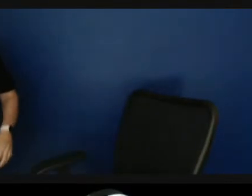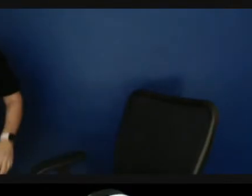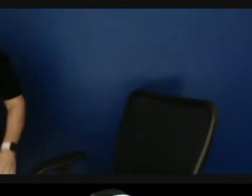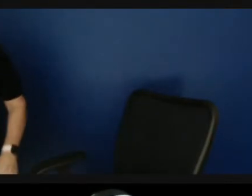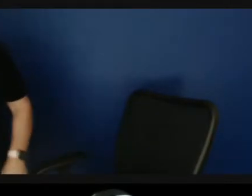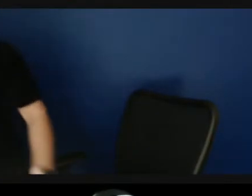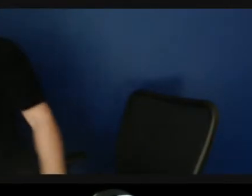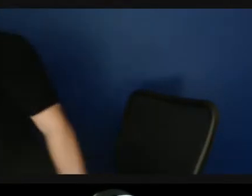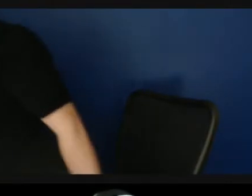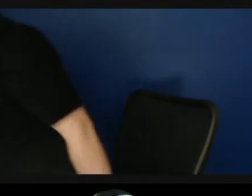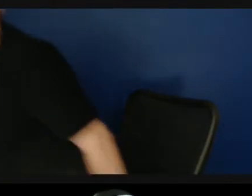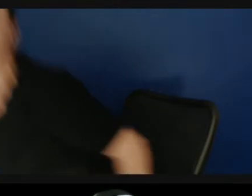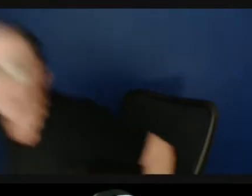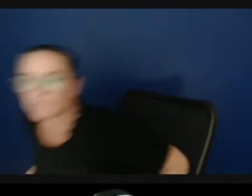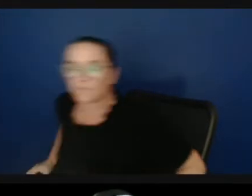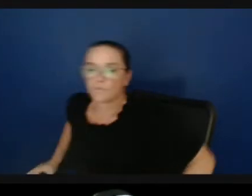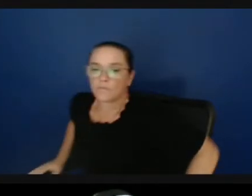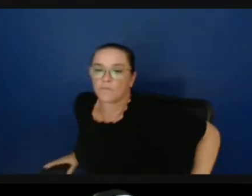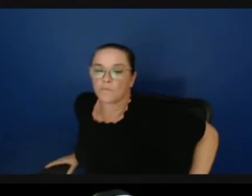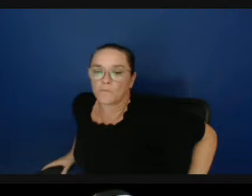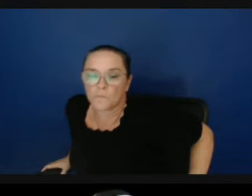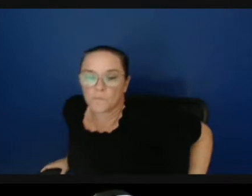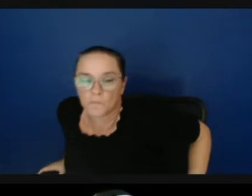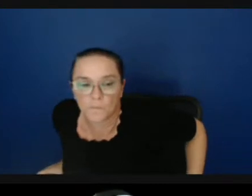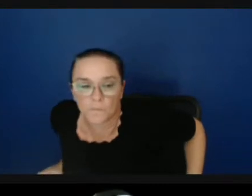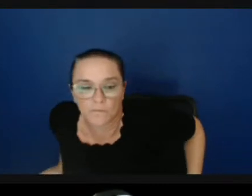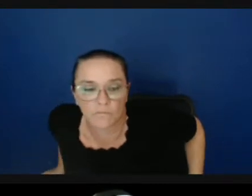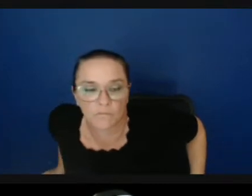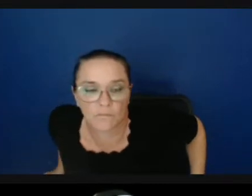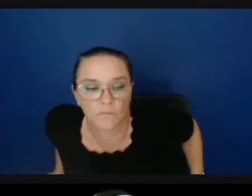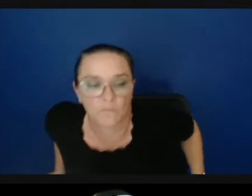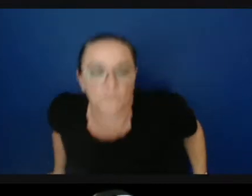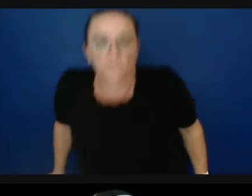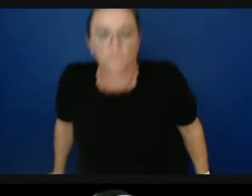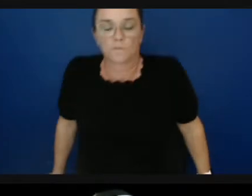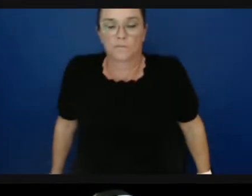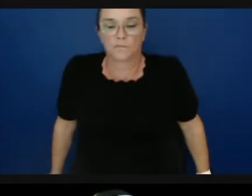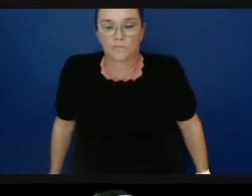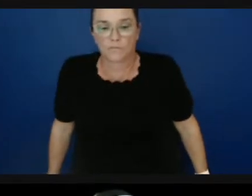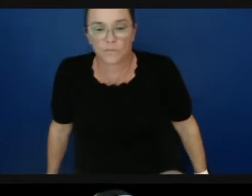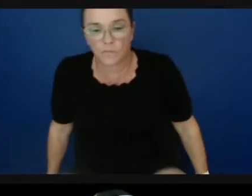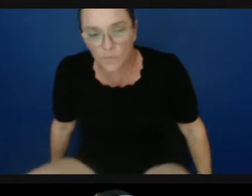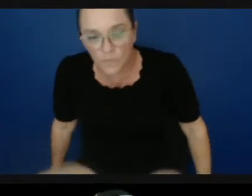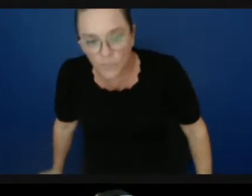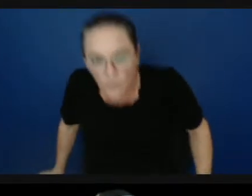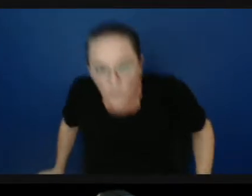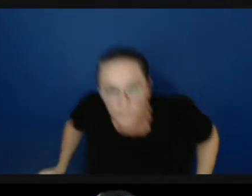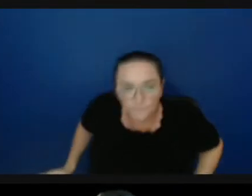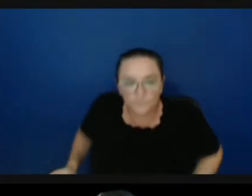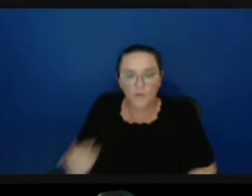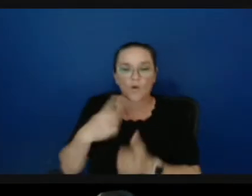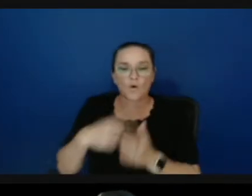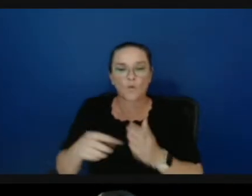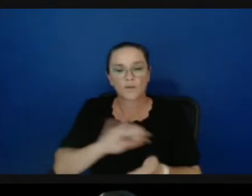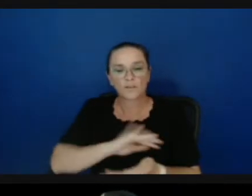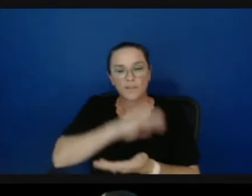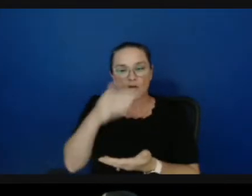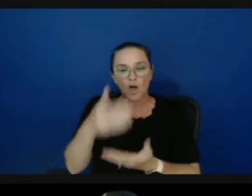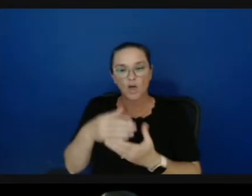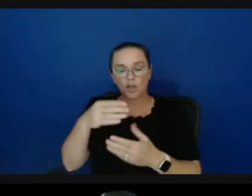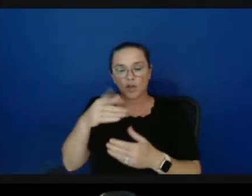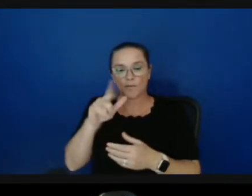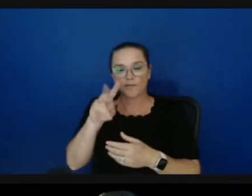LM Hill asks, what is the volume of lava now in the caldera and is comparable to the